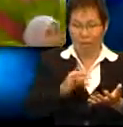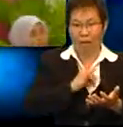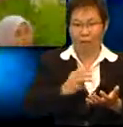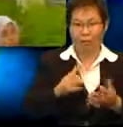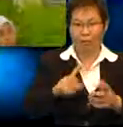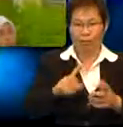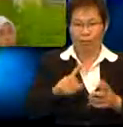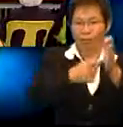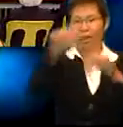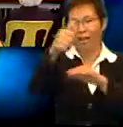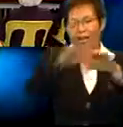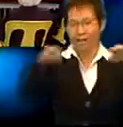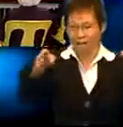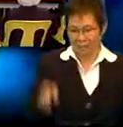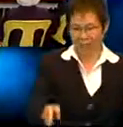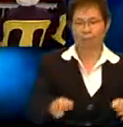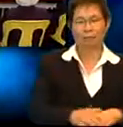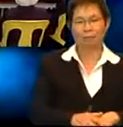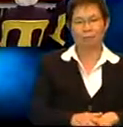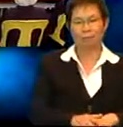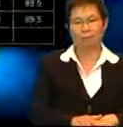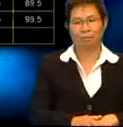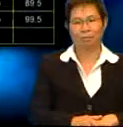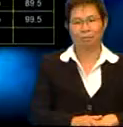going to show you another table.